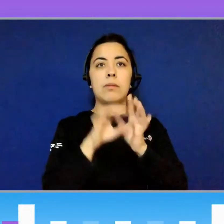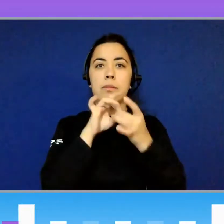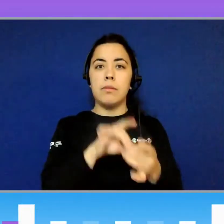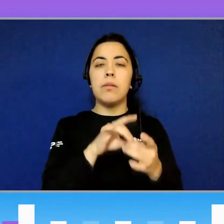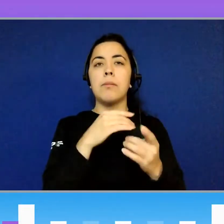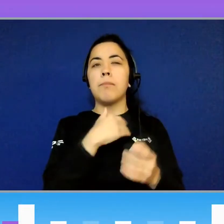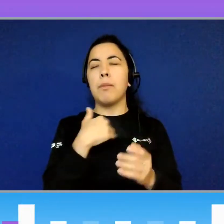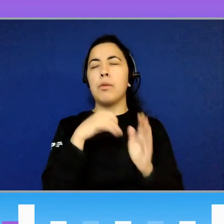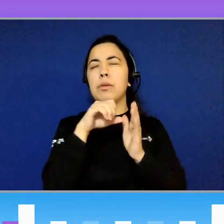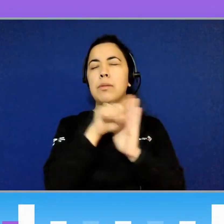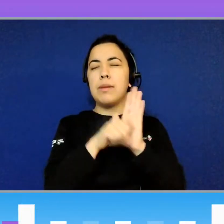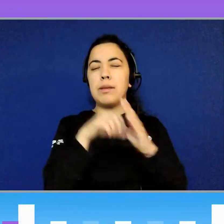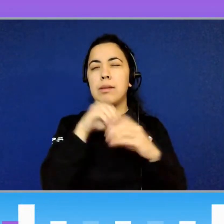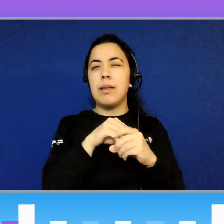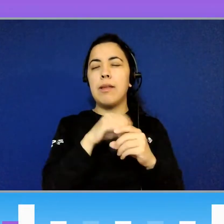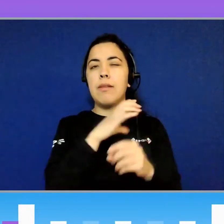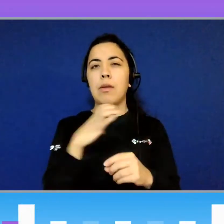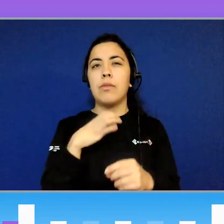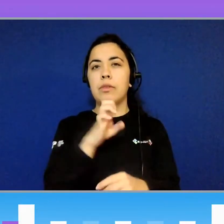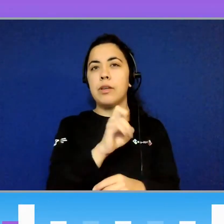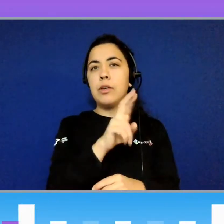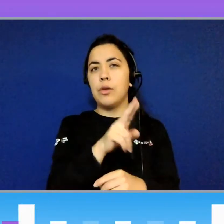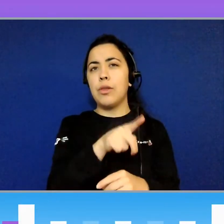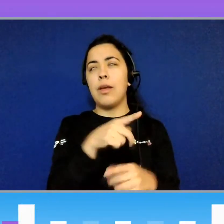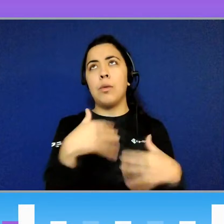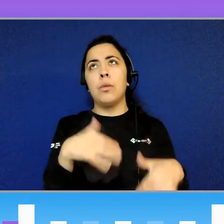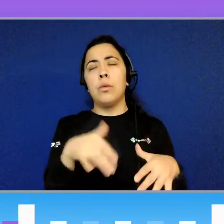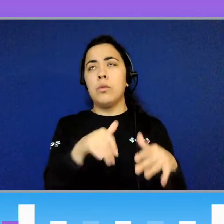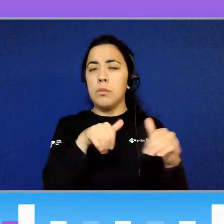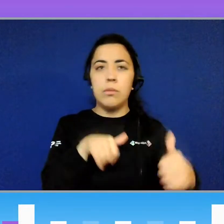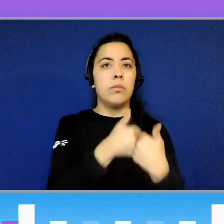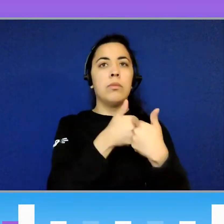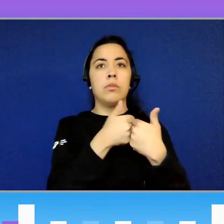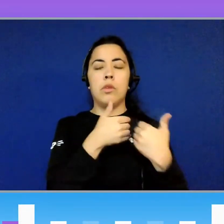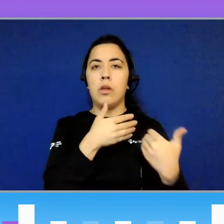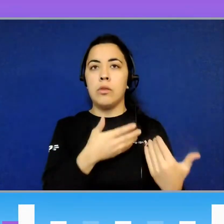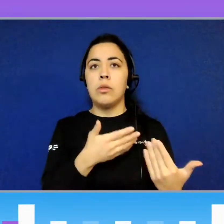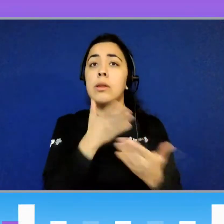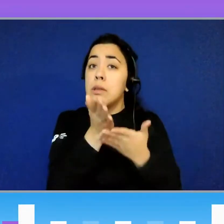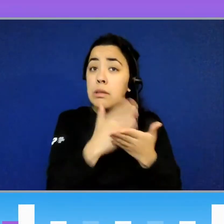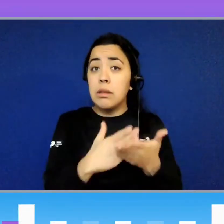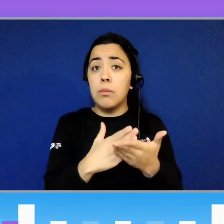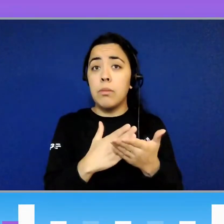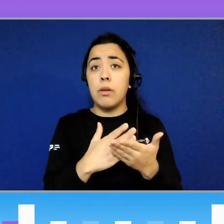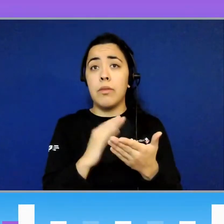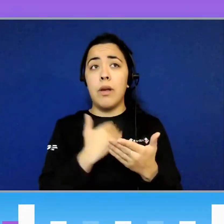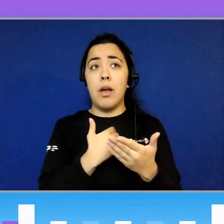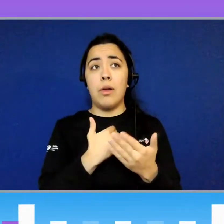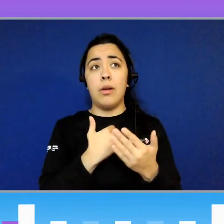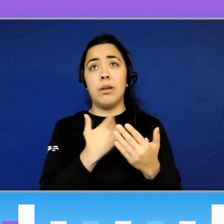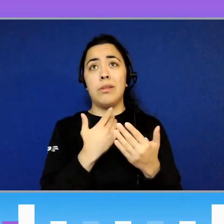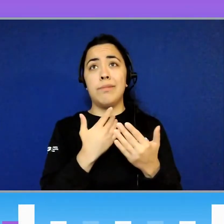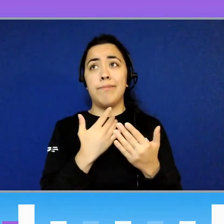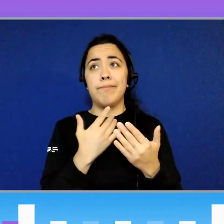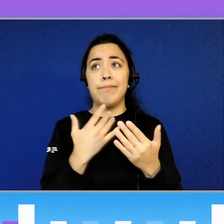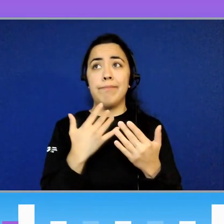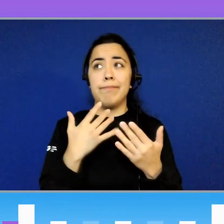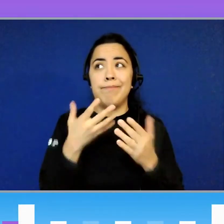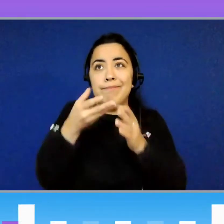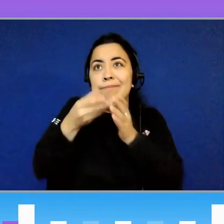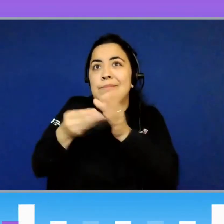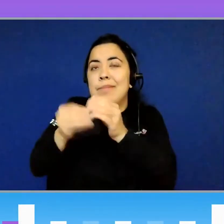in the Council of the EU, it was very, very difficult. And actually, some of the shortcomings of the Act were caused or